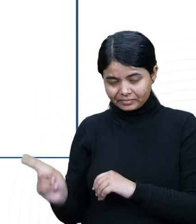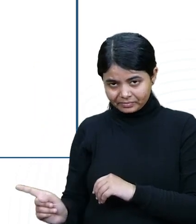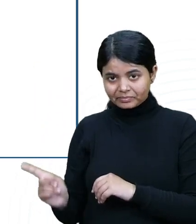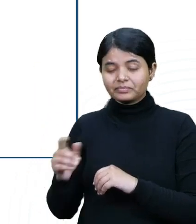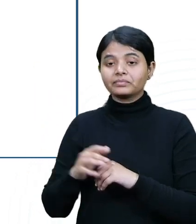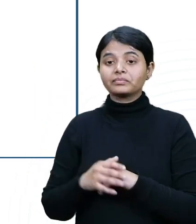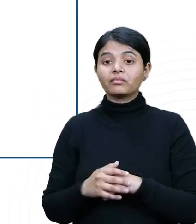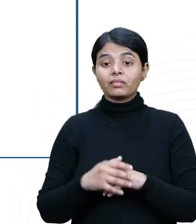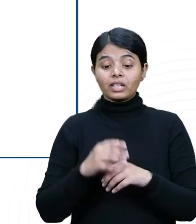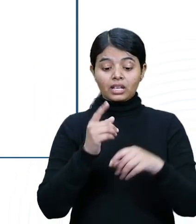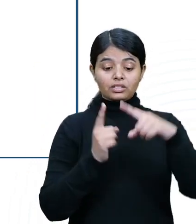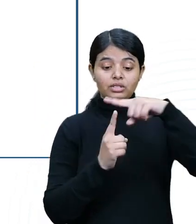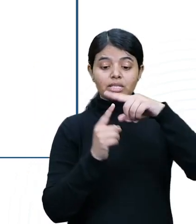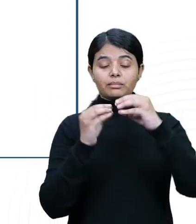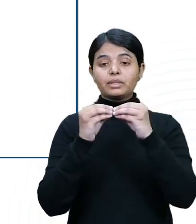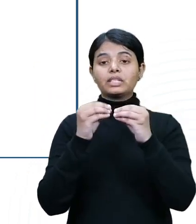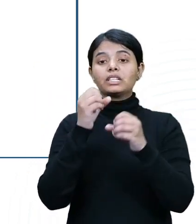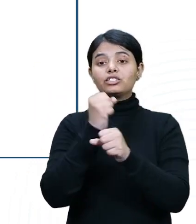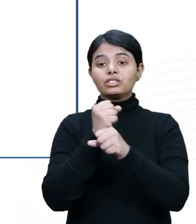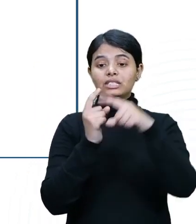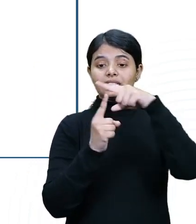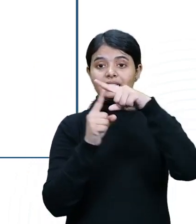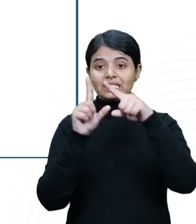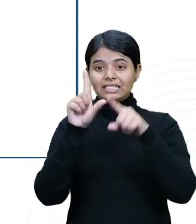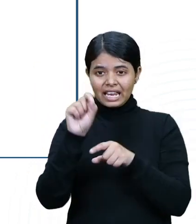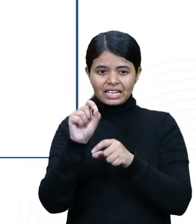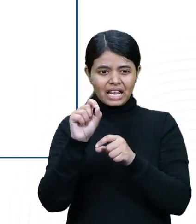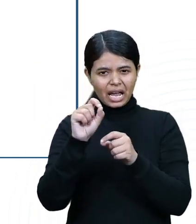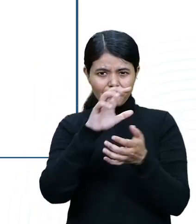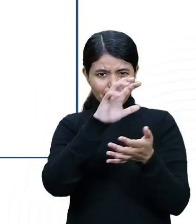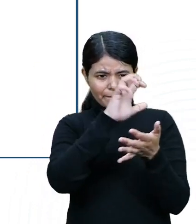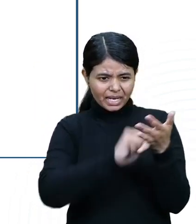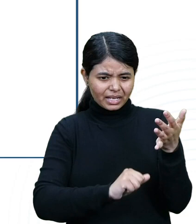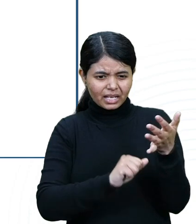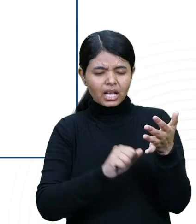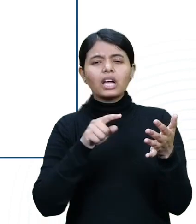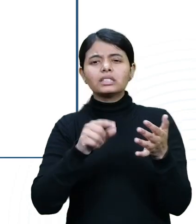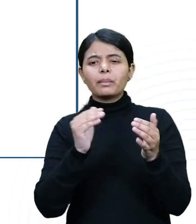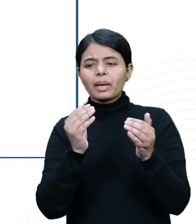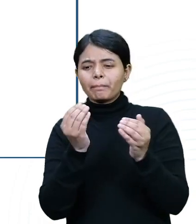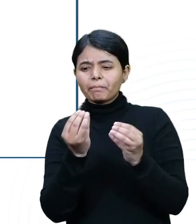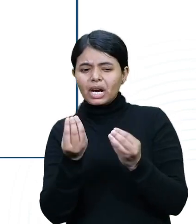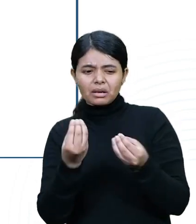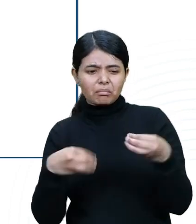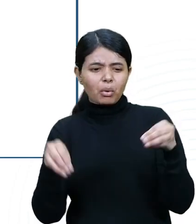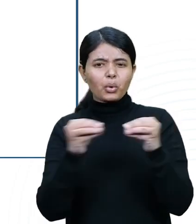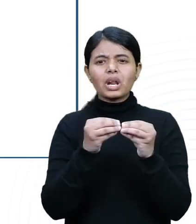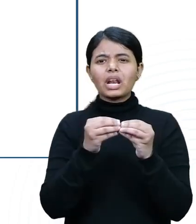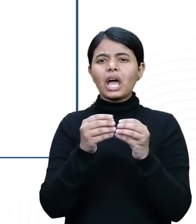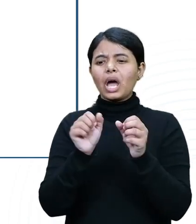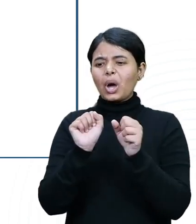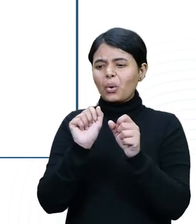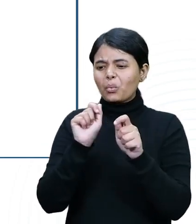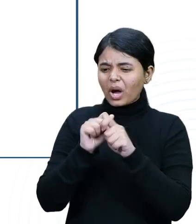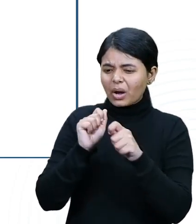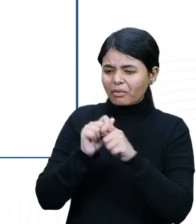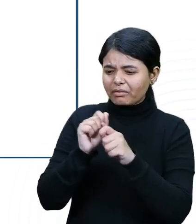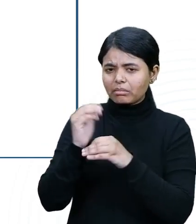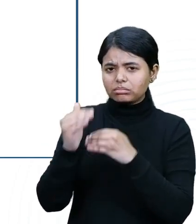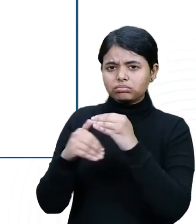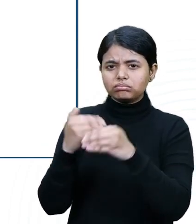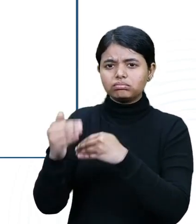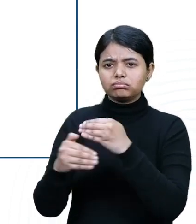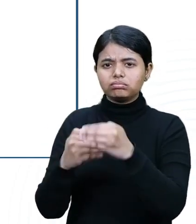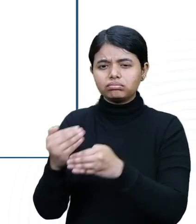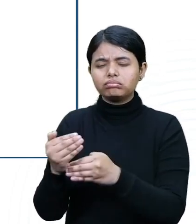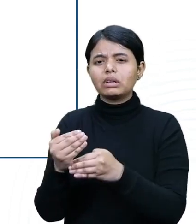know that GPI glycans are attached with lipid and protein. And in order to analyze the glycan, we need to separate the glycan from